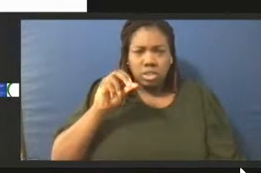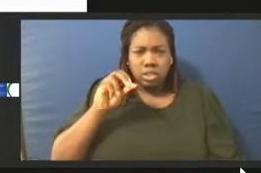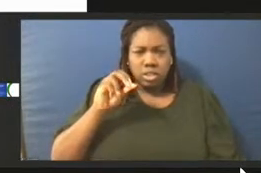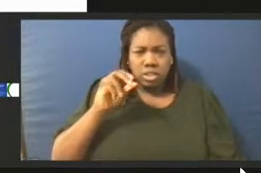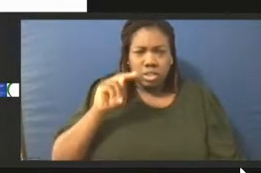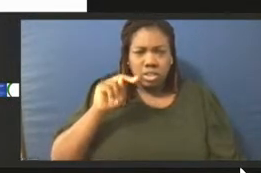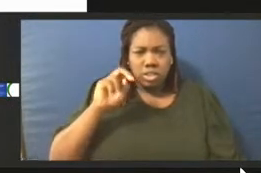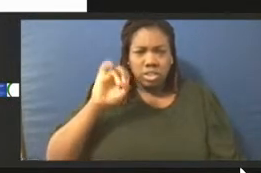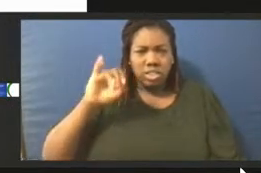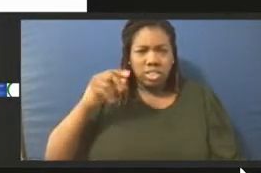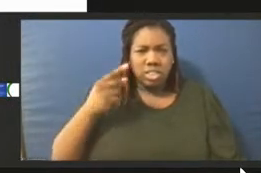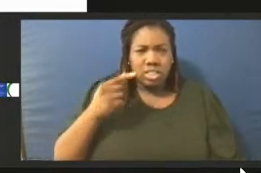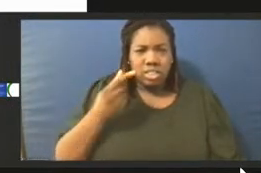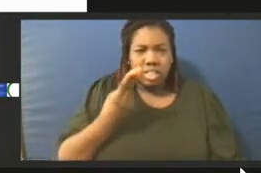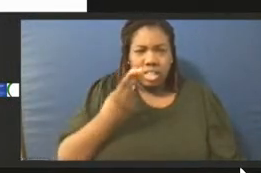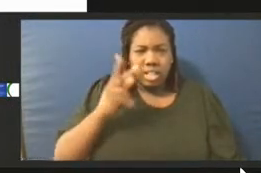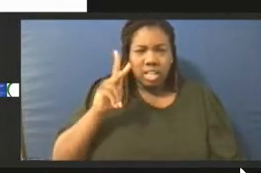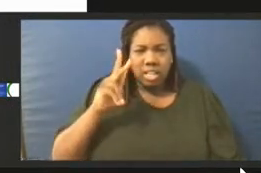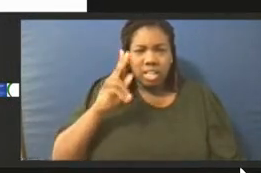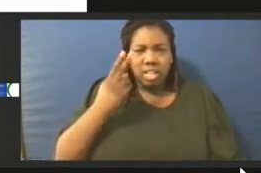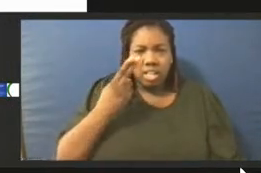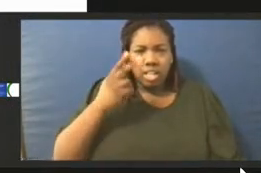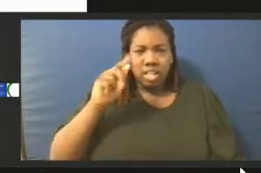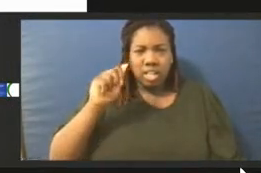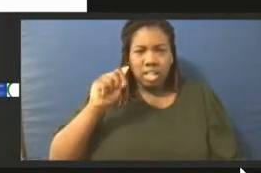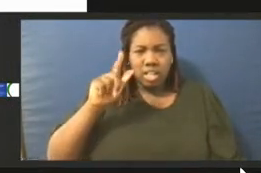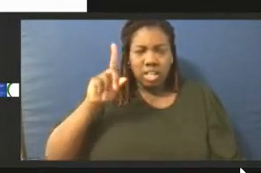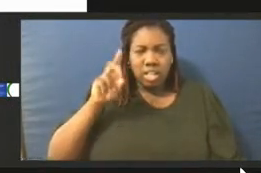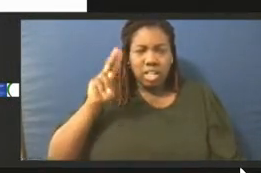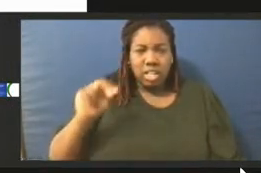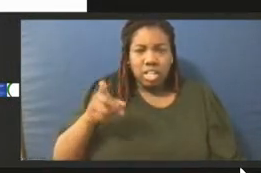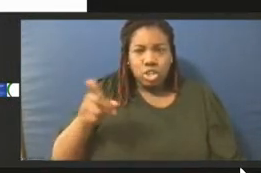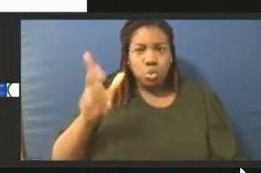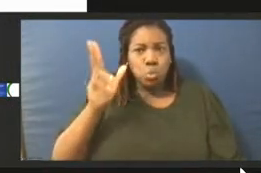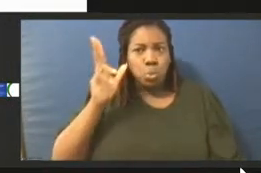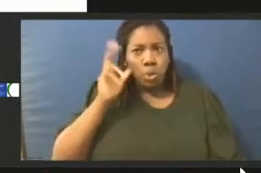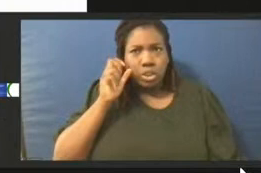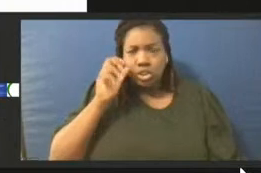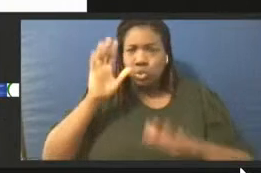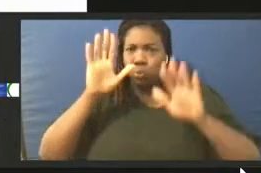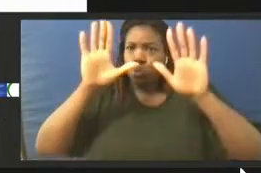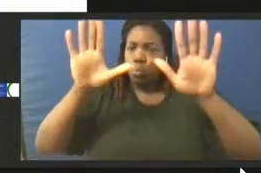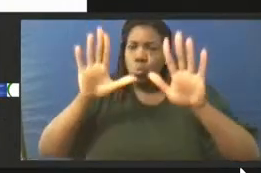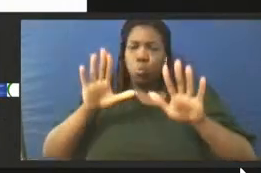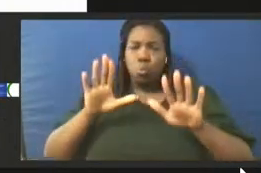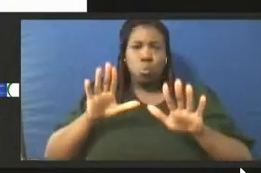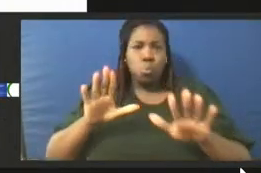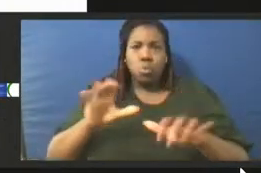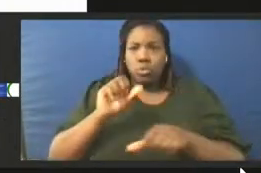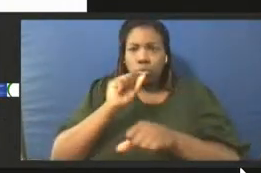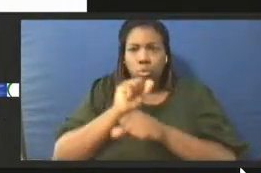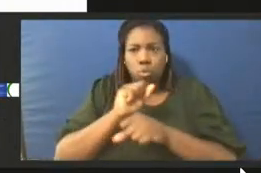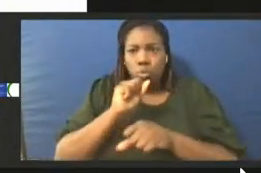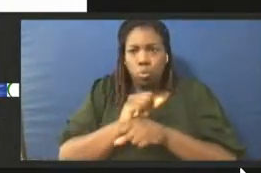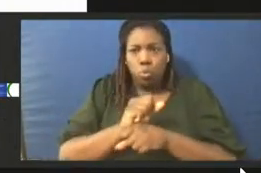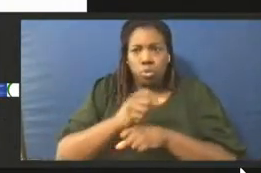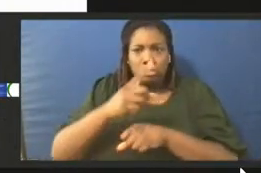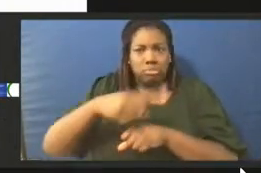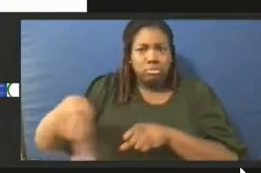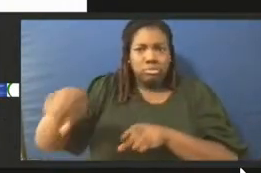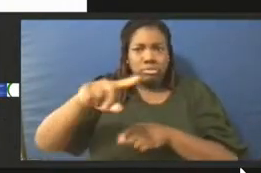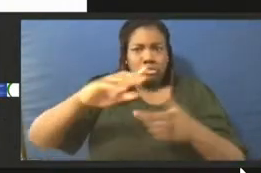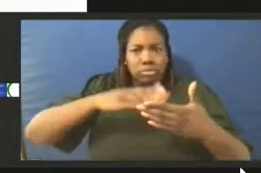chair, and you will listen to really exceptional work that they have done